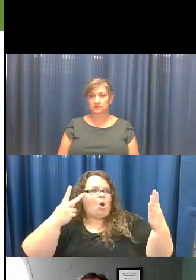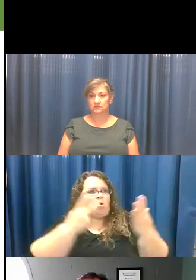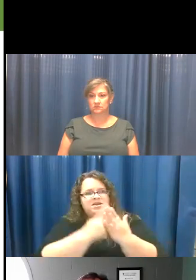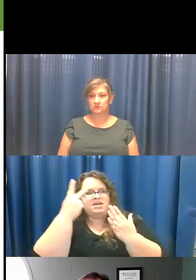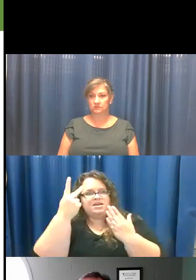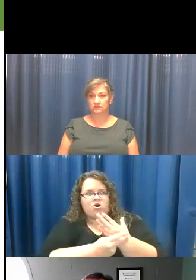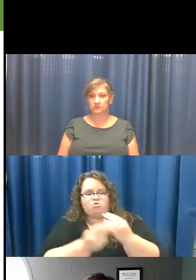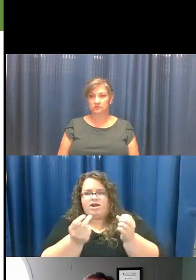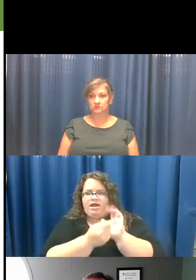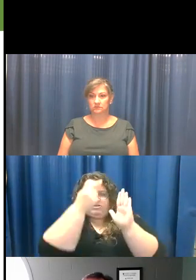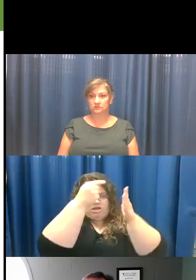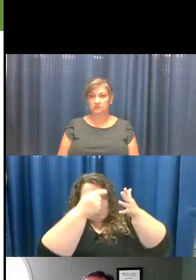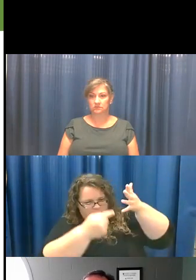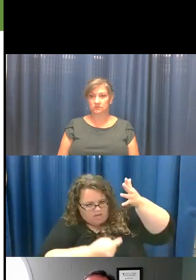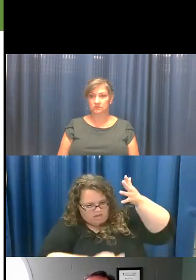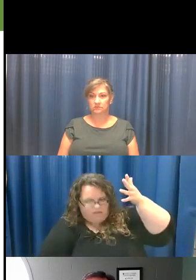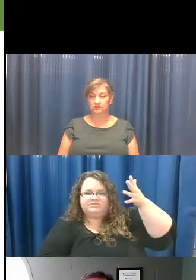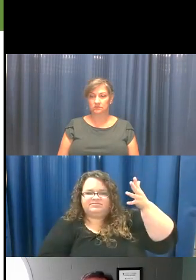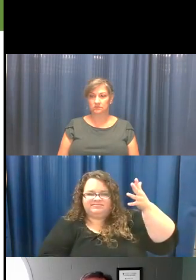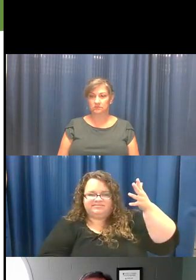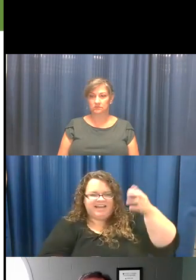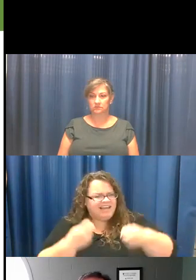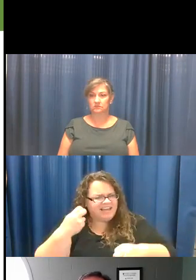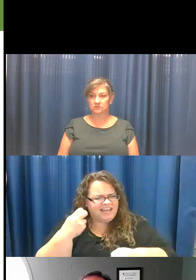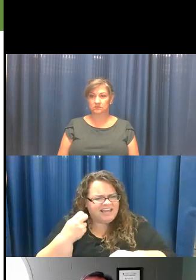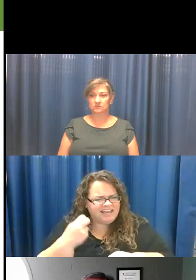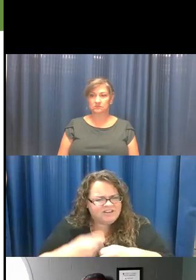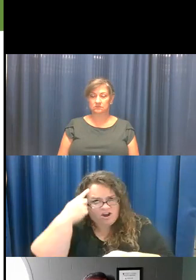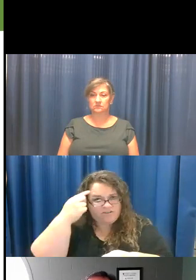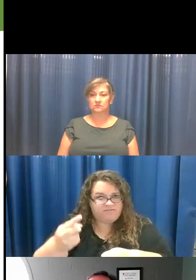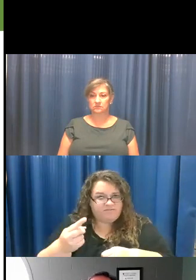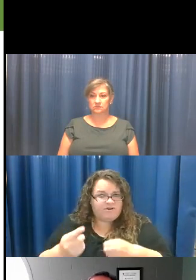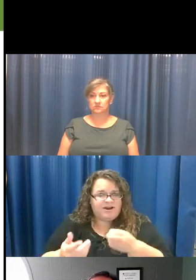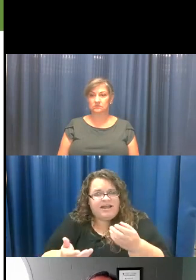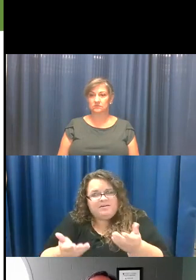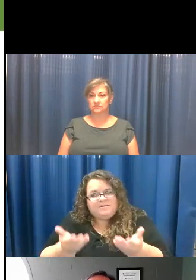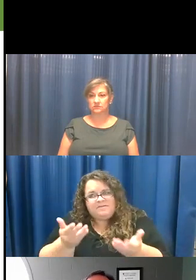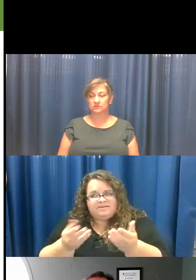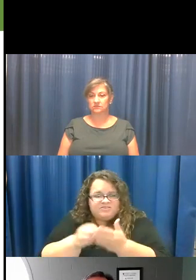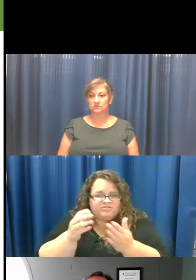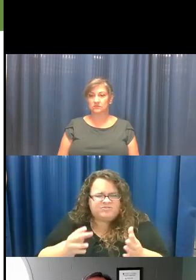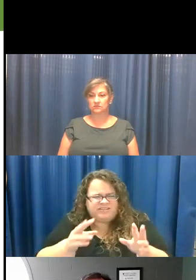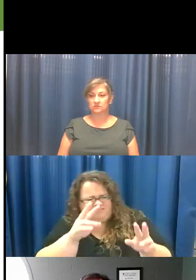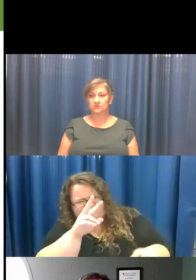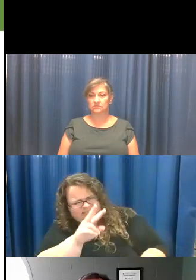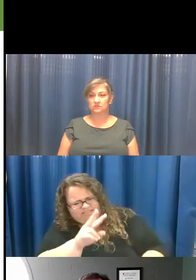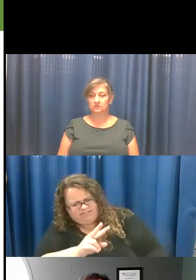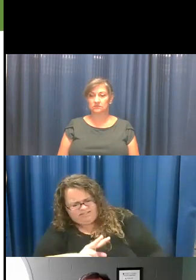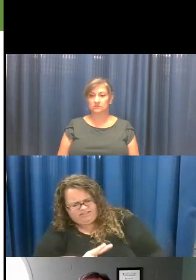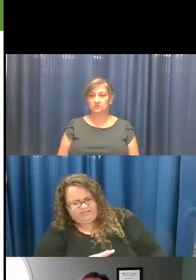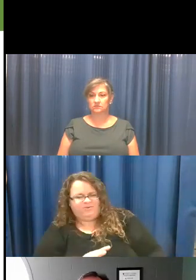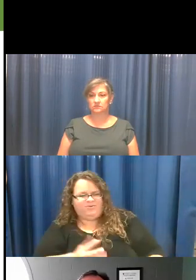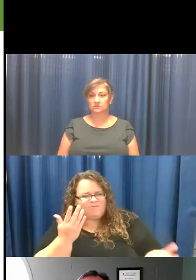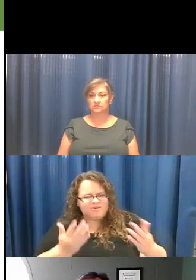that we have. But it can be very difficult for a prospective student to sort through that and figure out what might be the right program